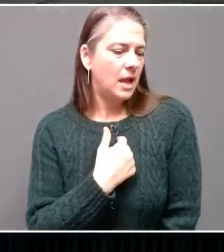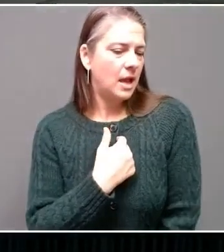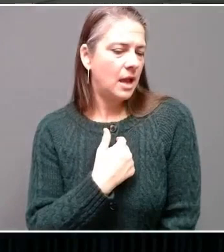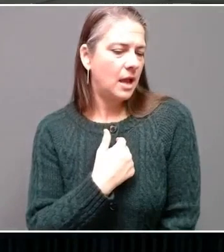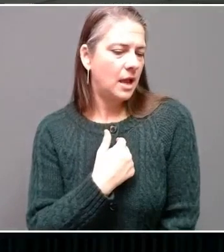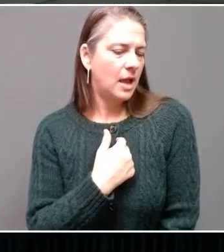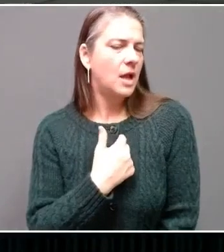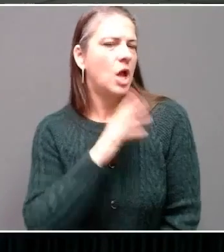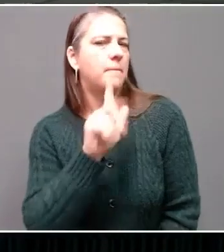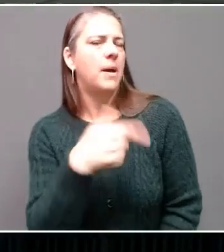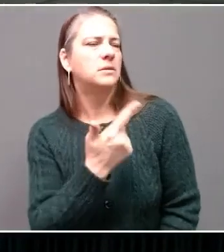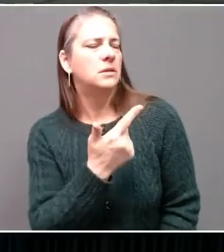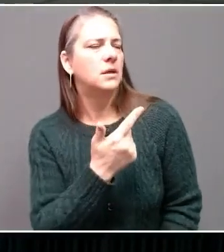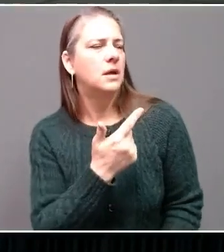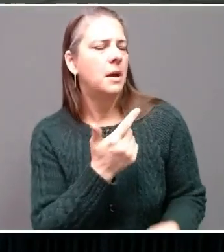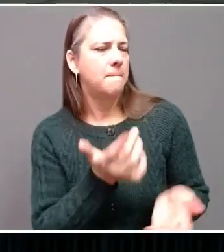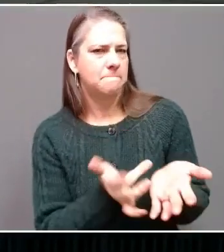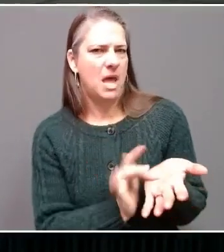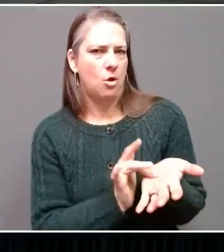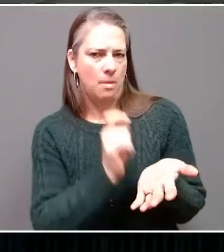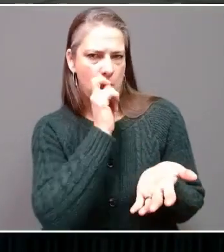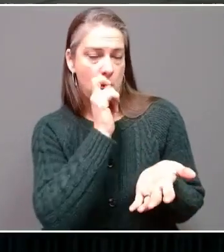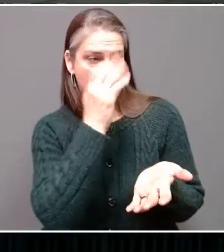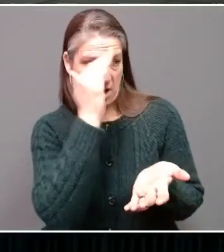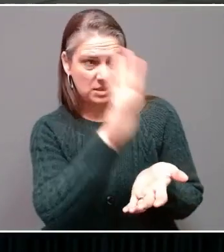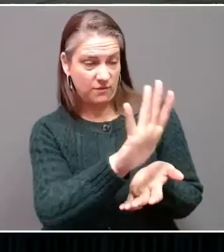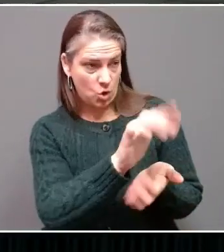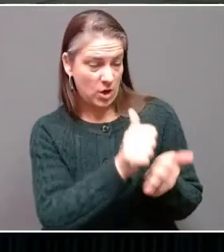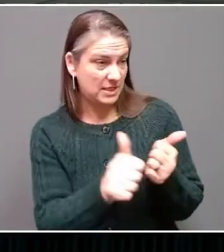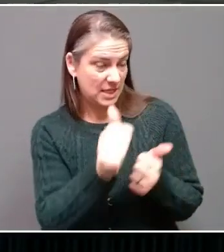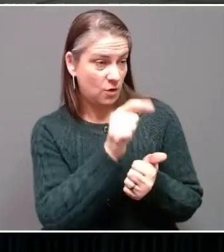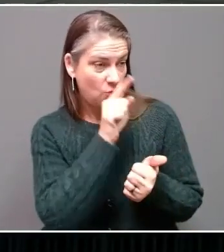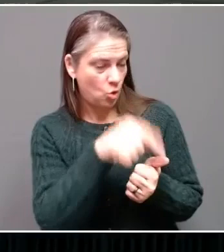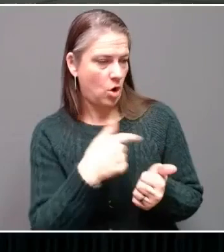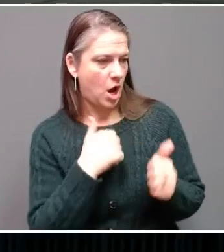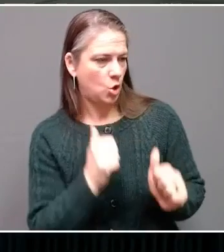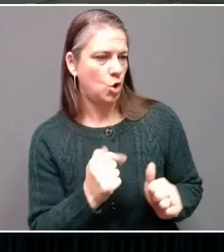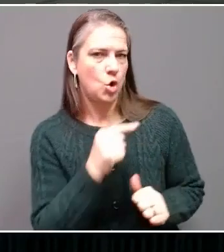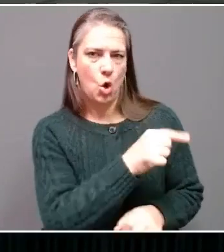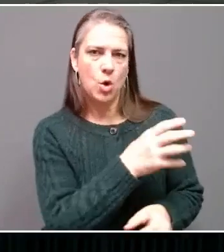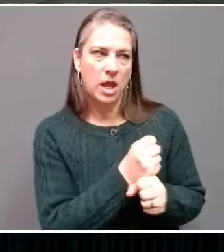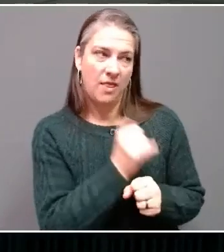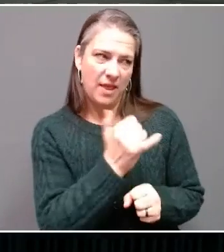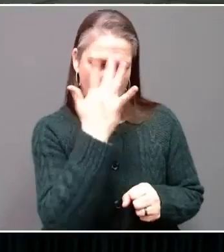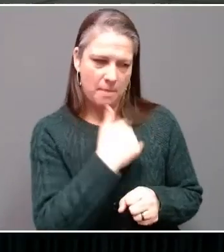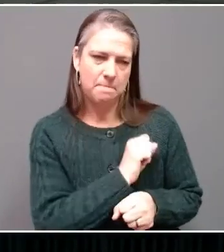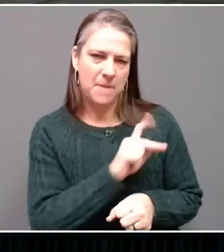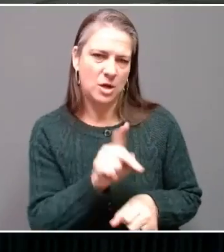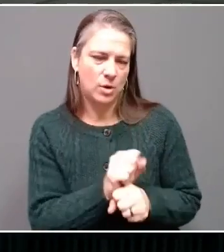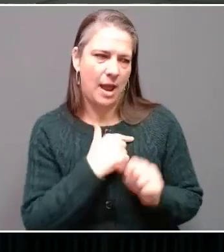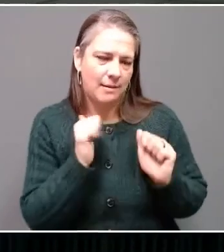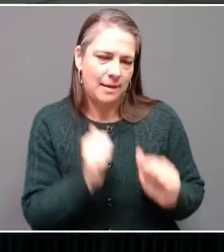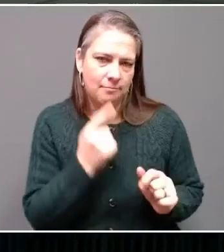marijuana. Yeah. Because of your executive order, I was able to go get it, which is why I'm able to be back in the field now. The bill is closer now to